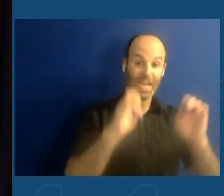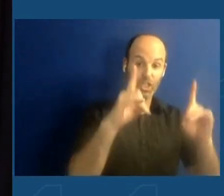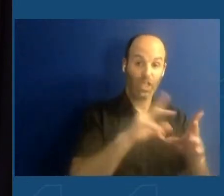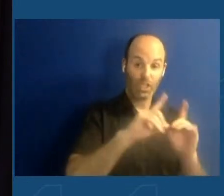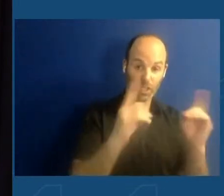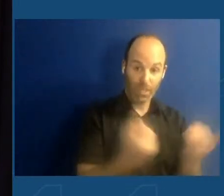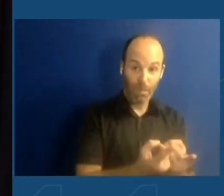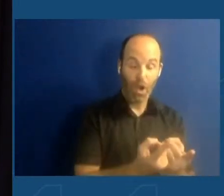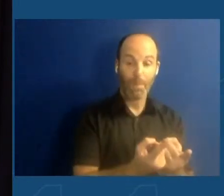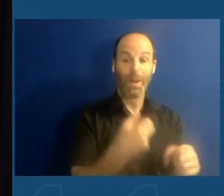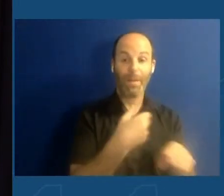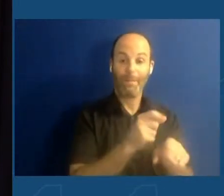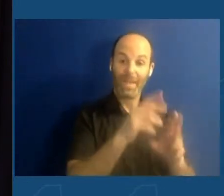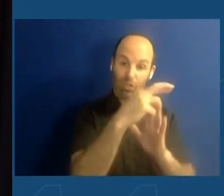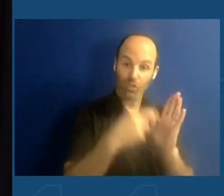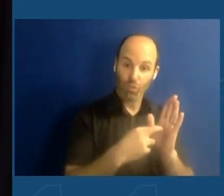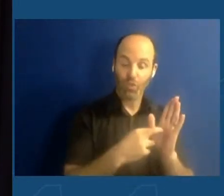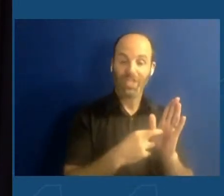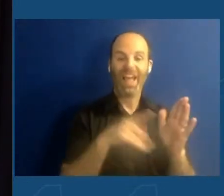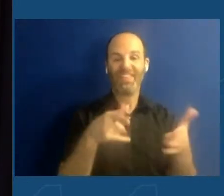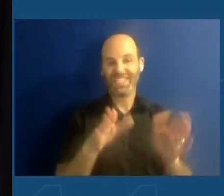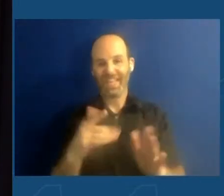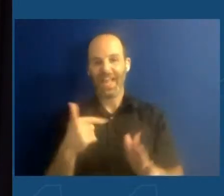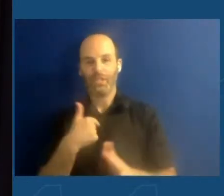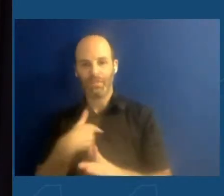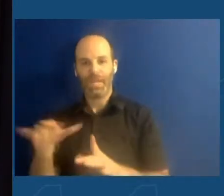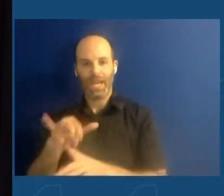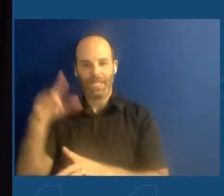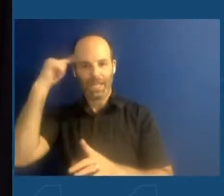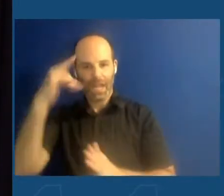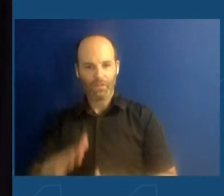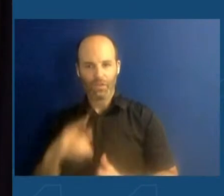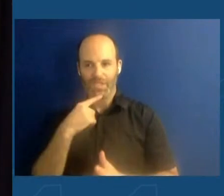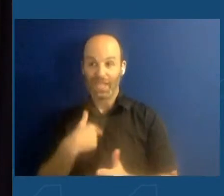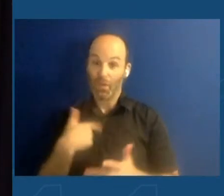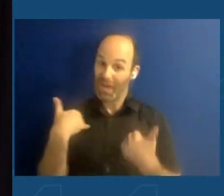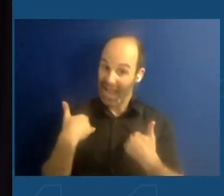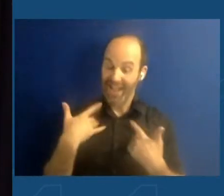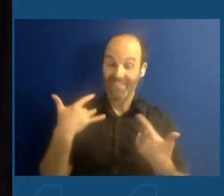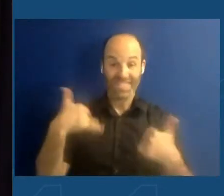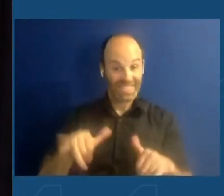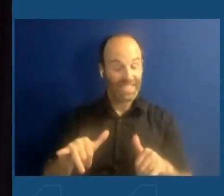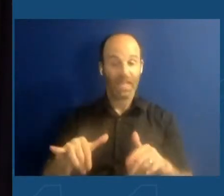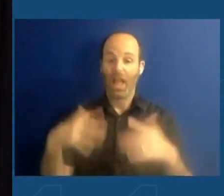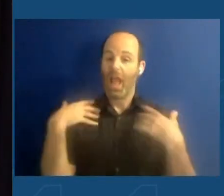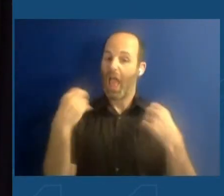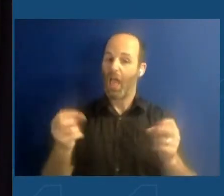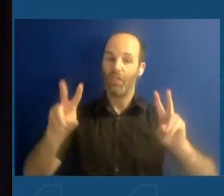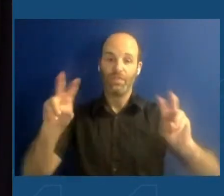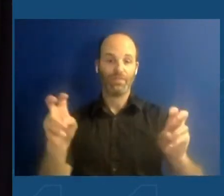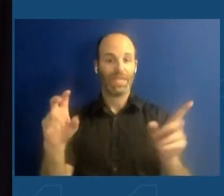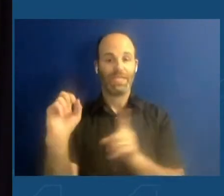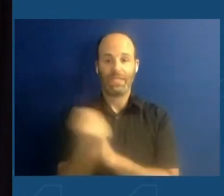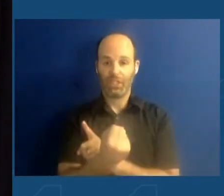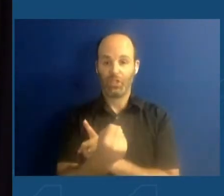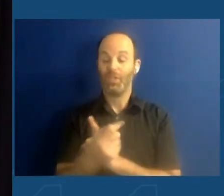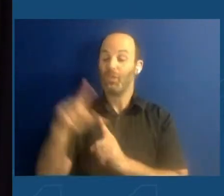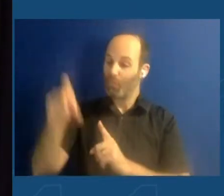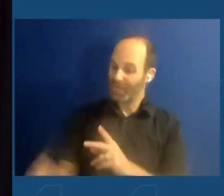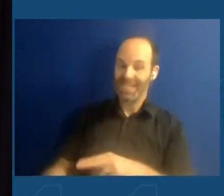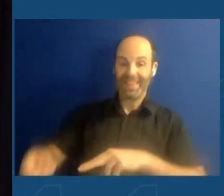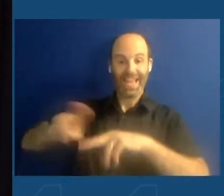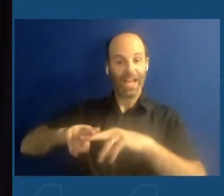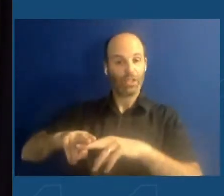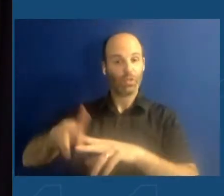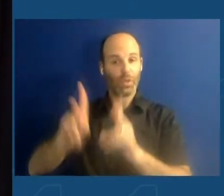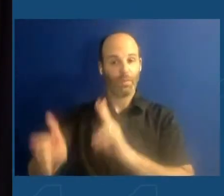this gives me as the governor the ability to say, we're still in a health situation, and we need those extra people available. But